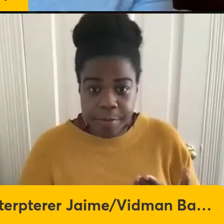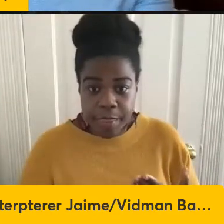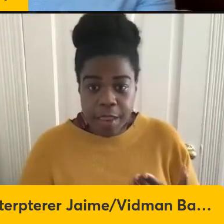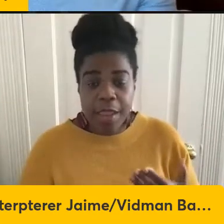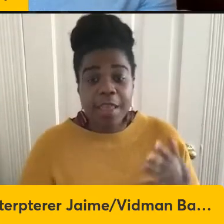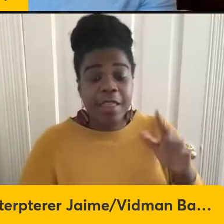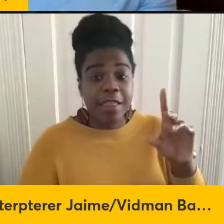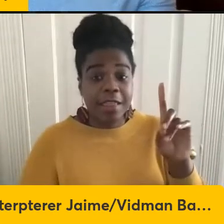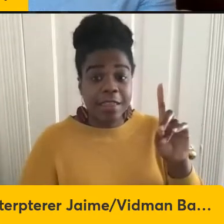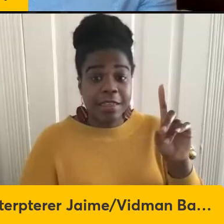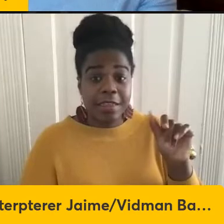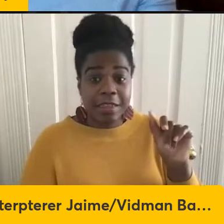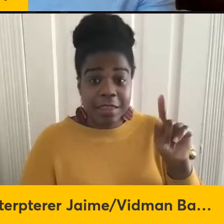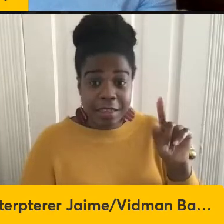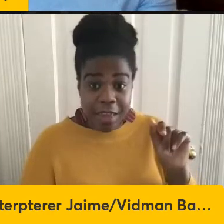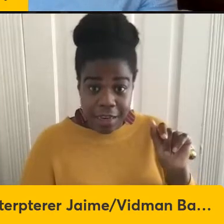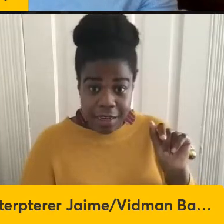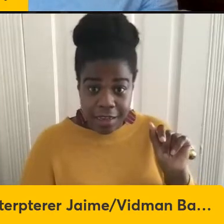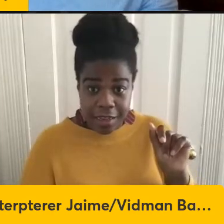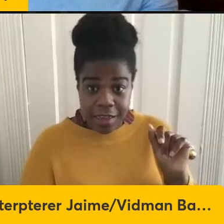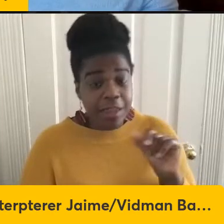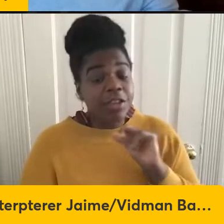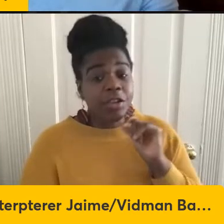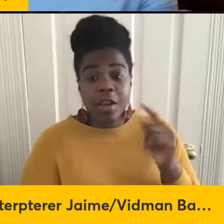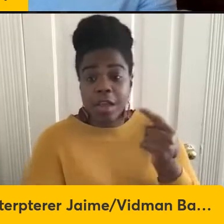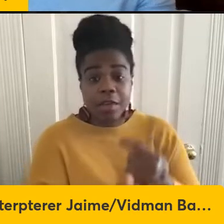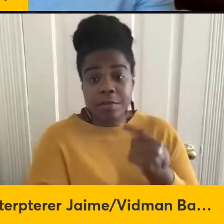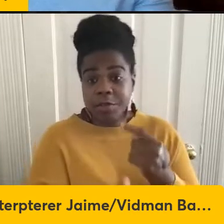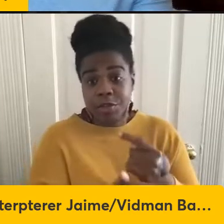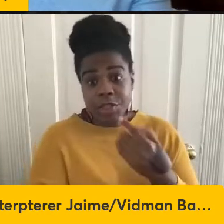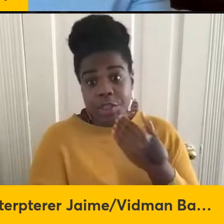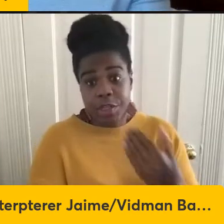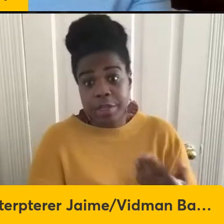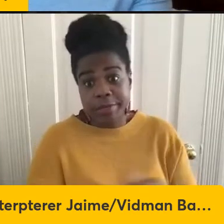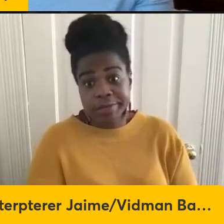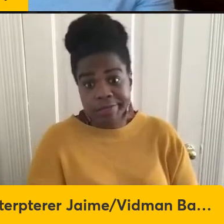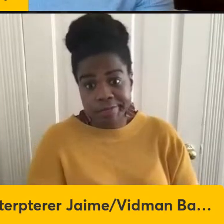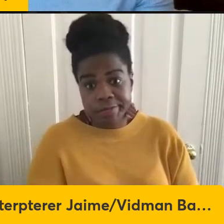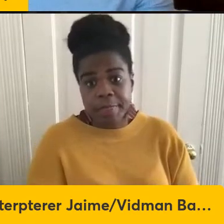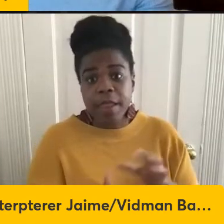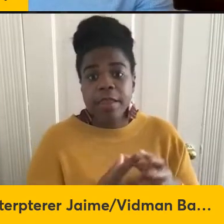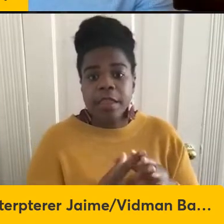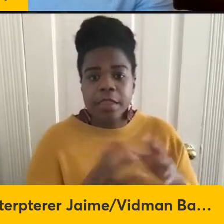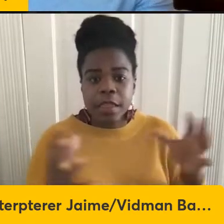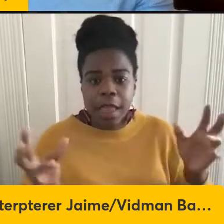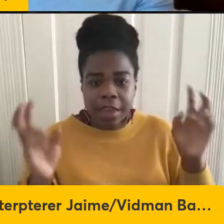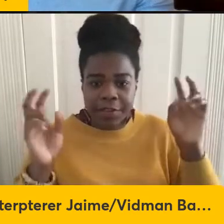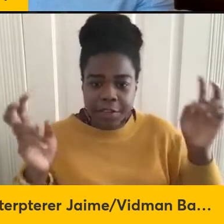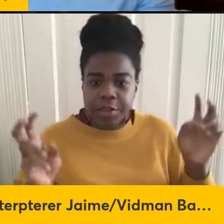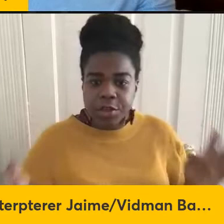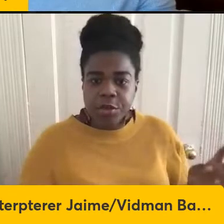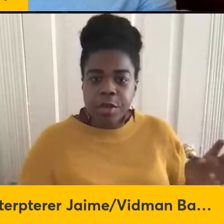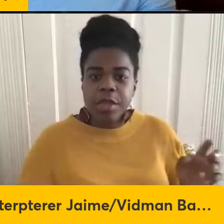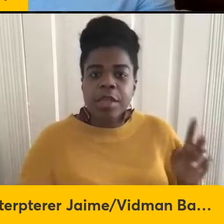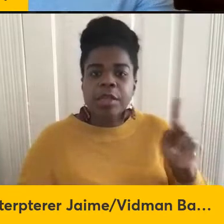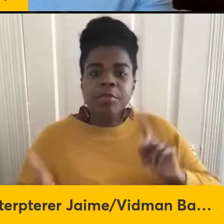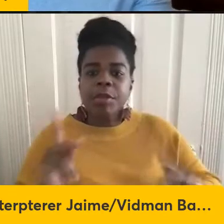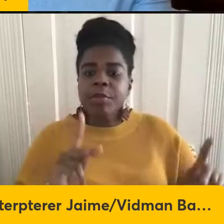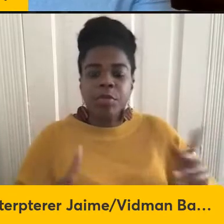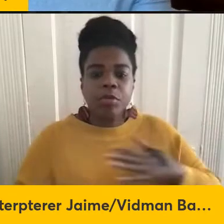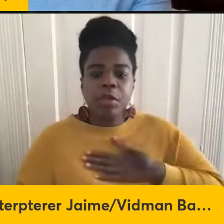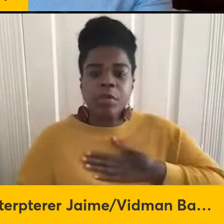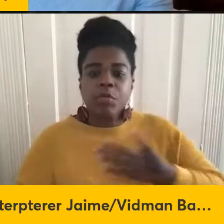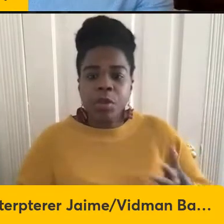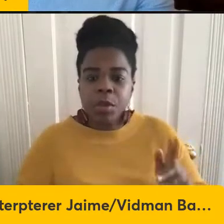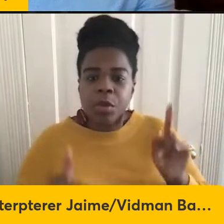us actually that you're not going to be treated as well. So there are lots and lots of issues about why people don't come forward, why people